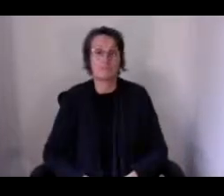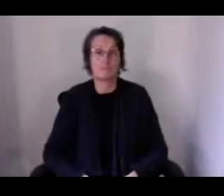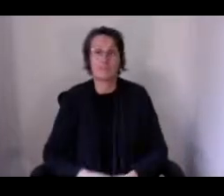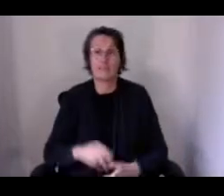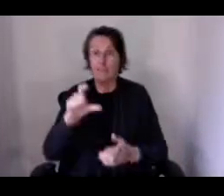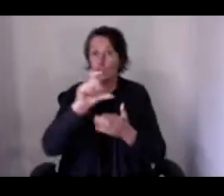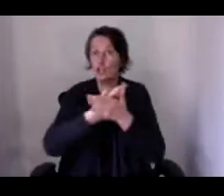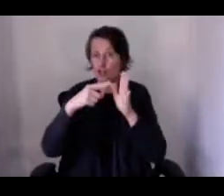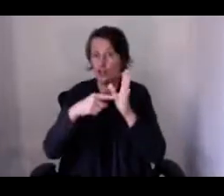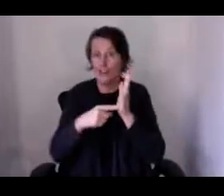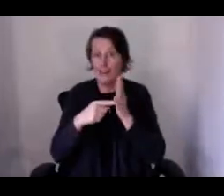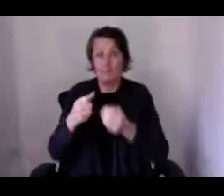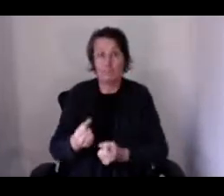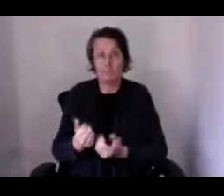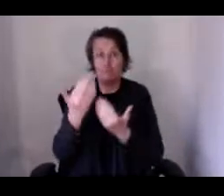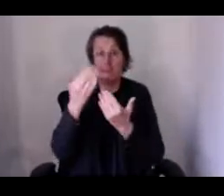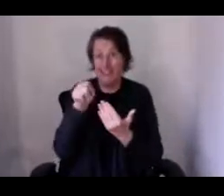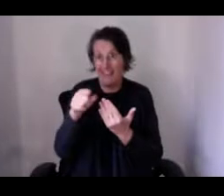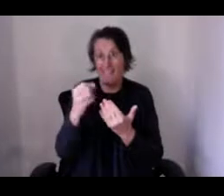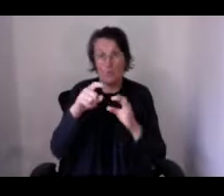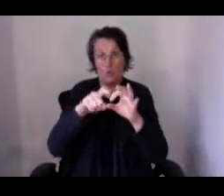Anne-Louise.